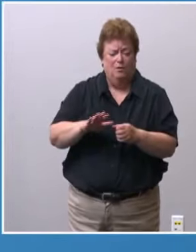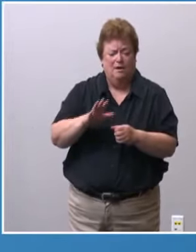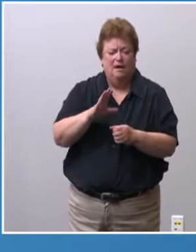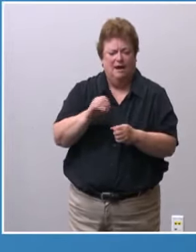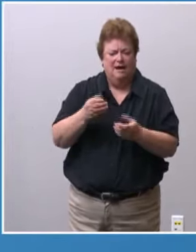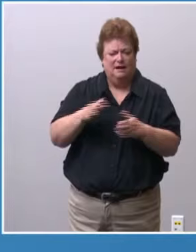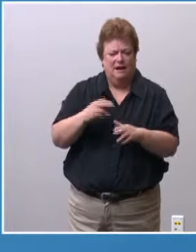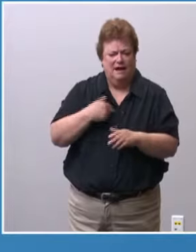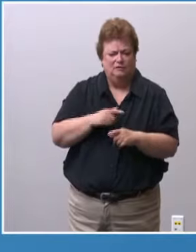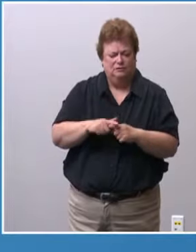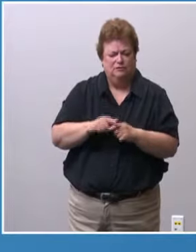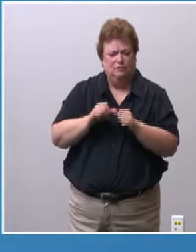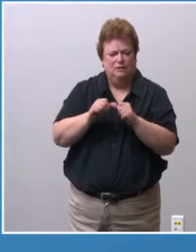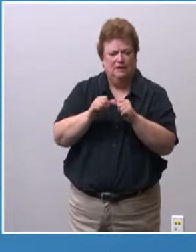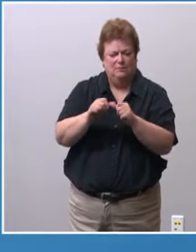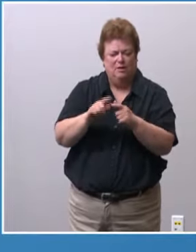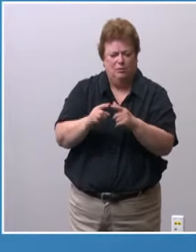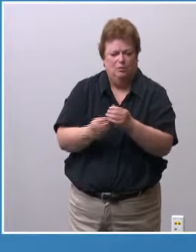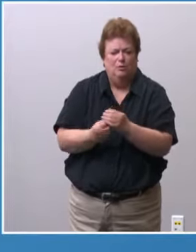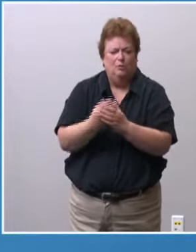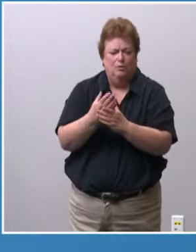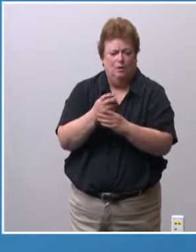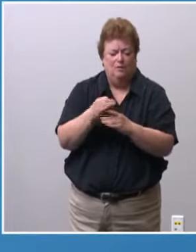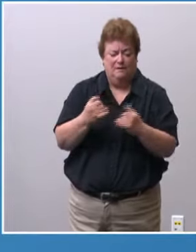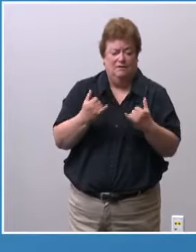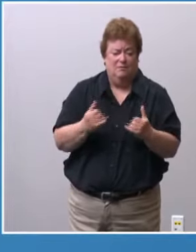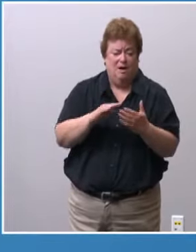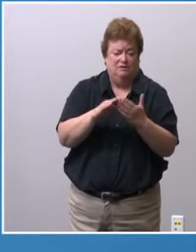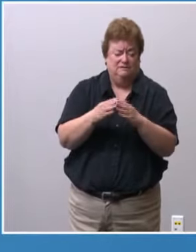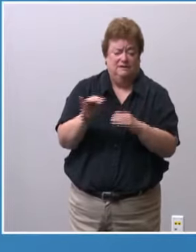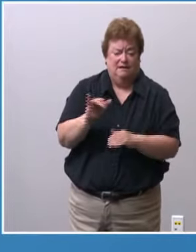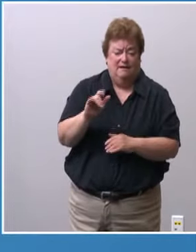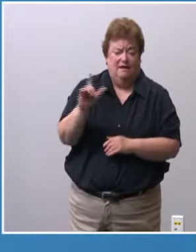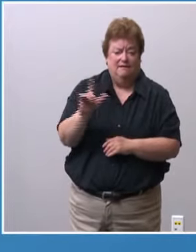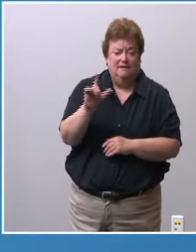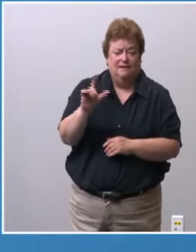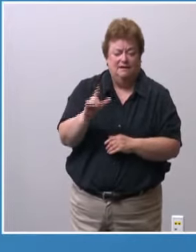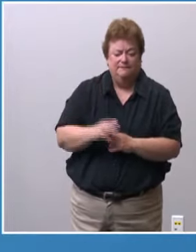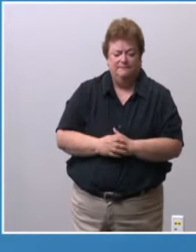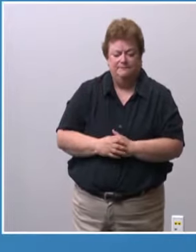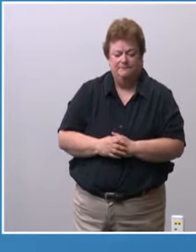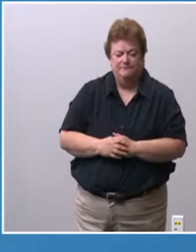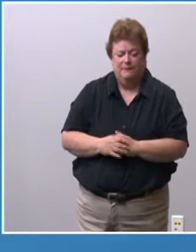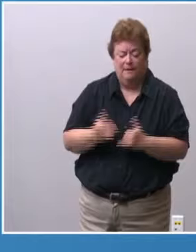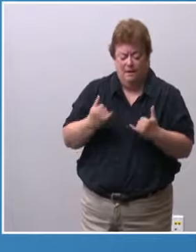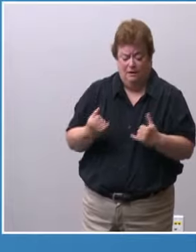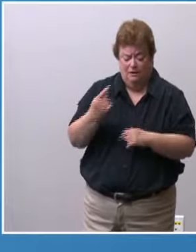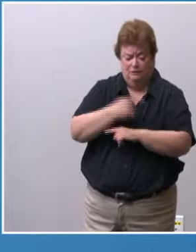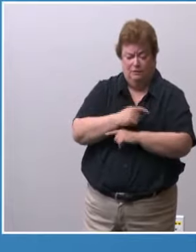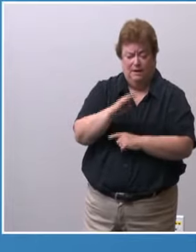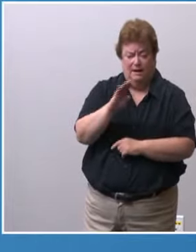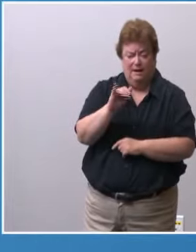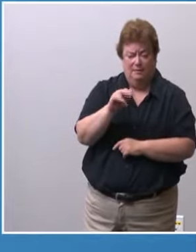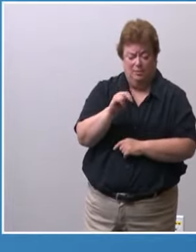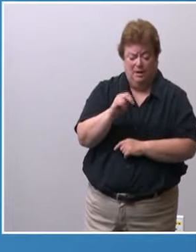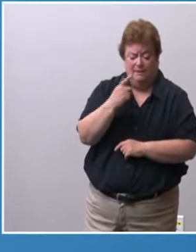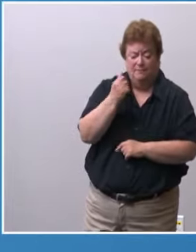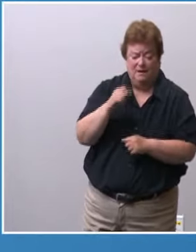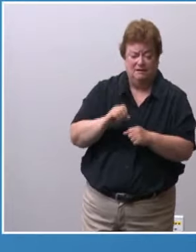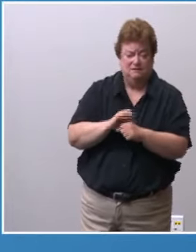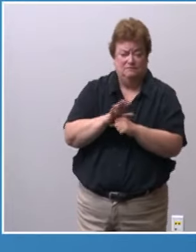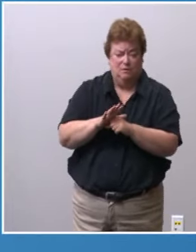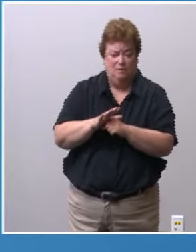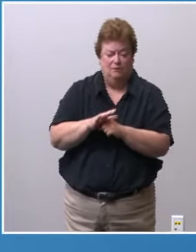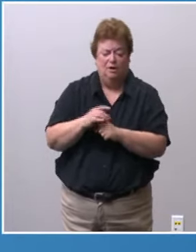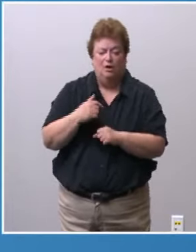us to keep up with the growth of a modern city like Lincoln. Today at Bryan, because of COVID, we